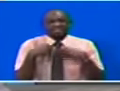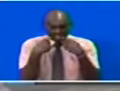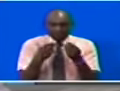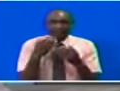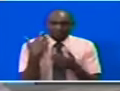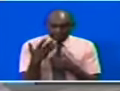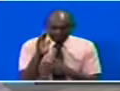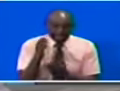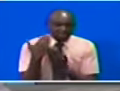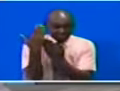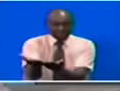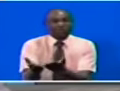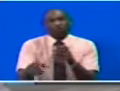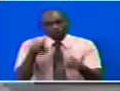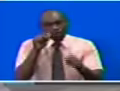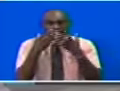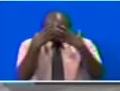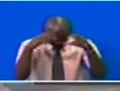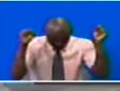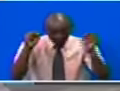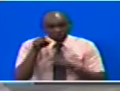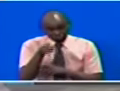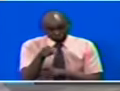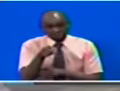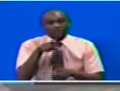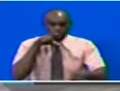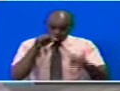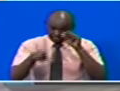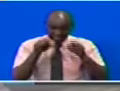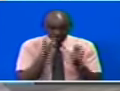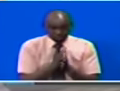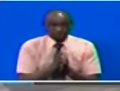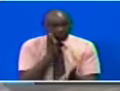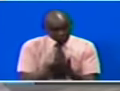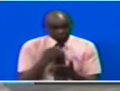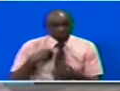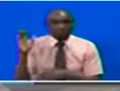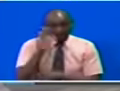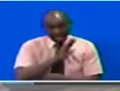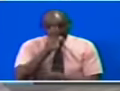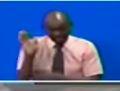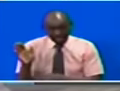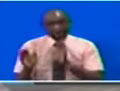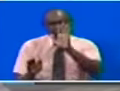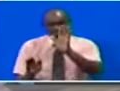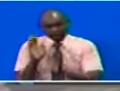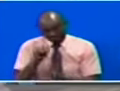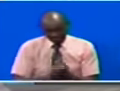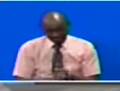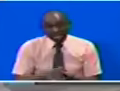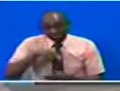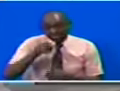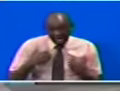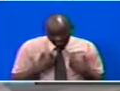over his papers for the presidential nomination, of course, for the ticket of Wiper Party. Remember, this comes